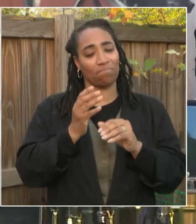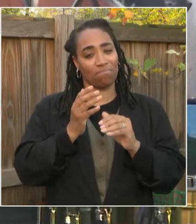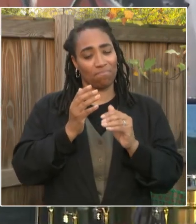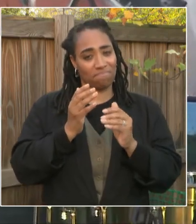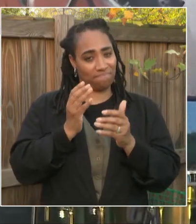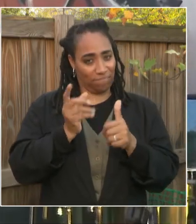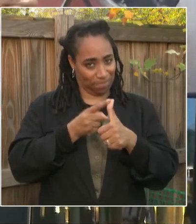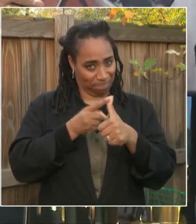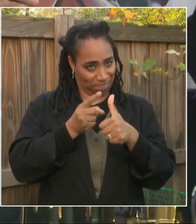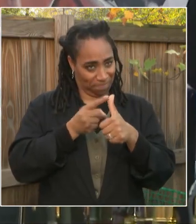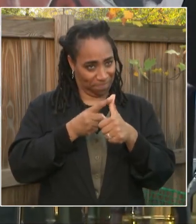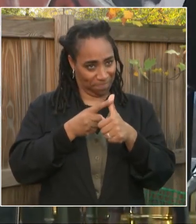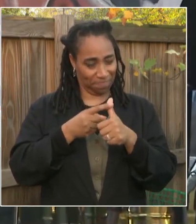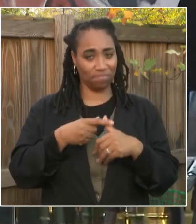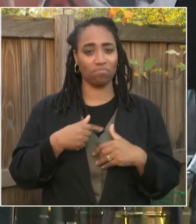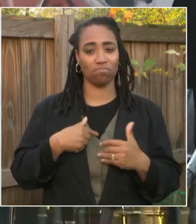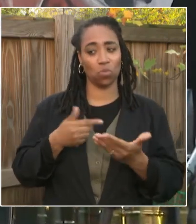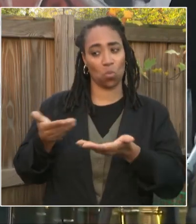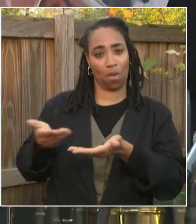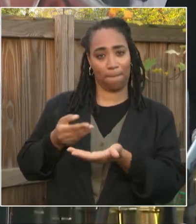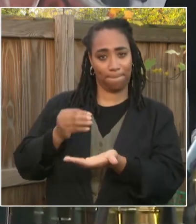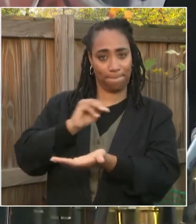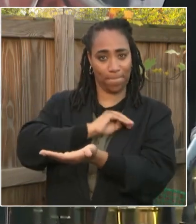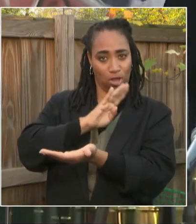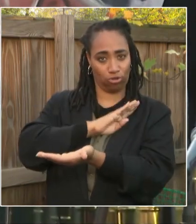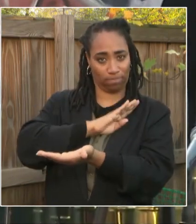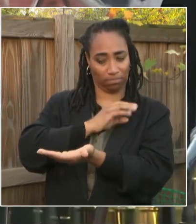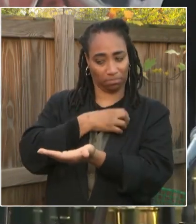Mayor. Congresswoman,